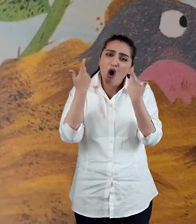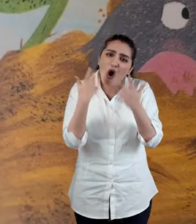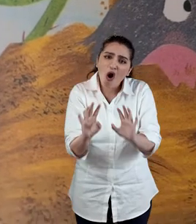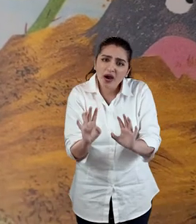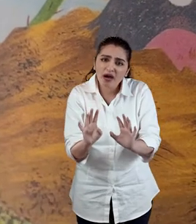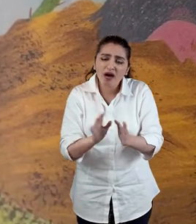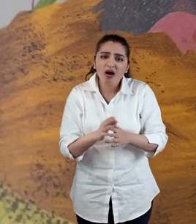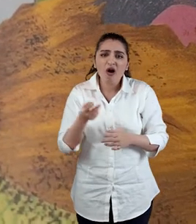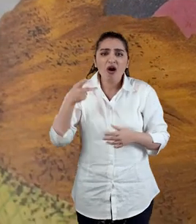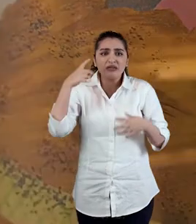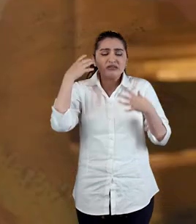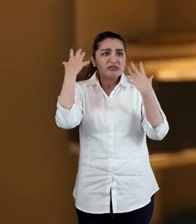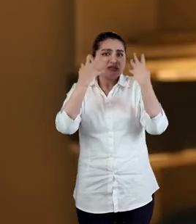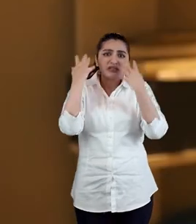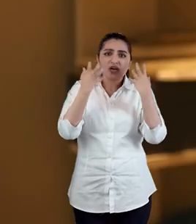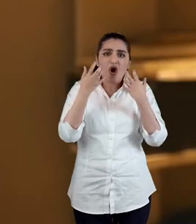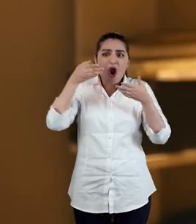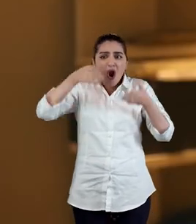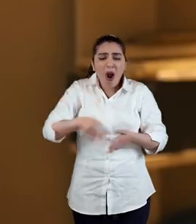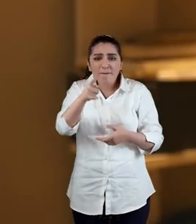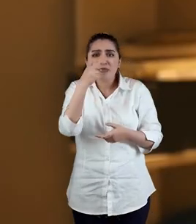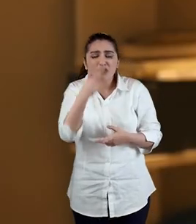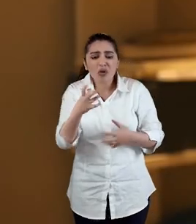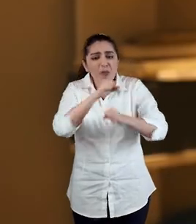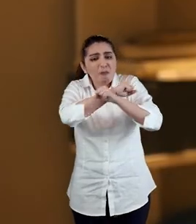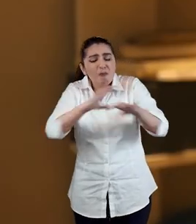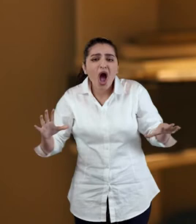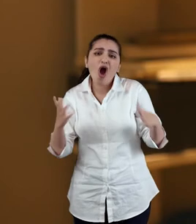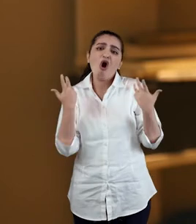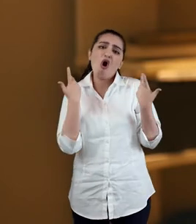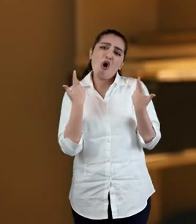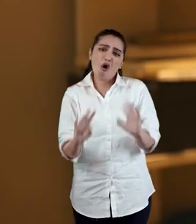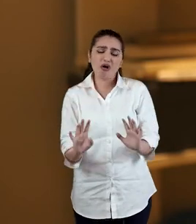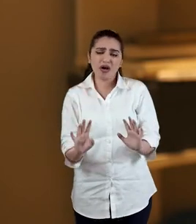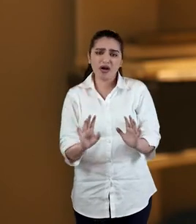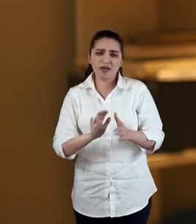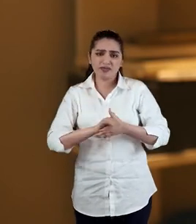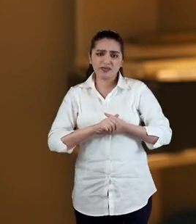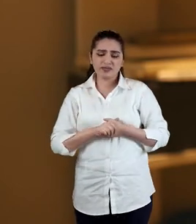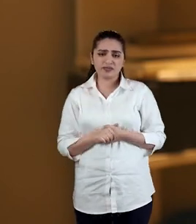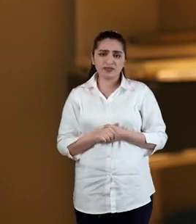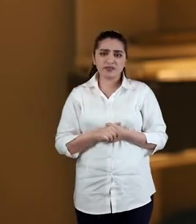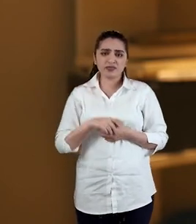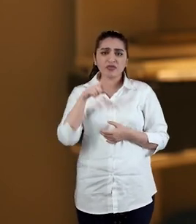there came no reply. So she went on her way with a tear in her eye.